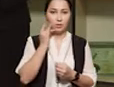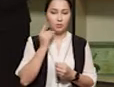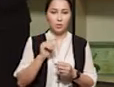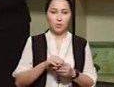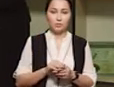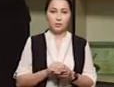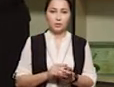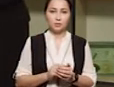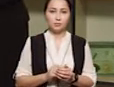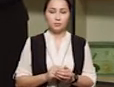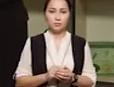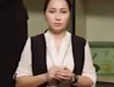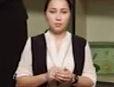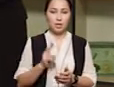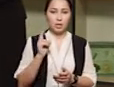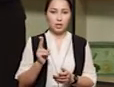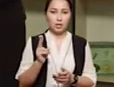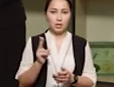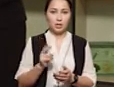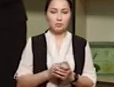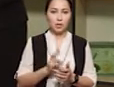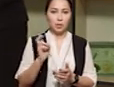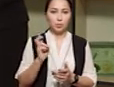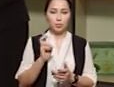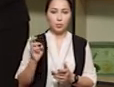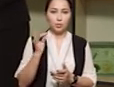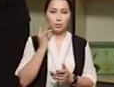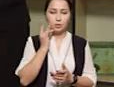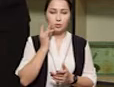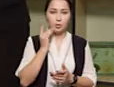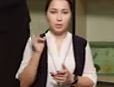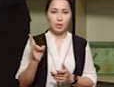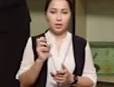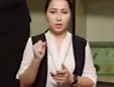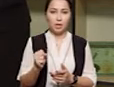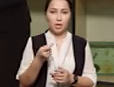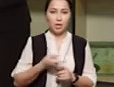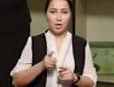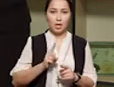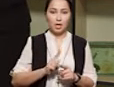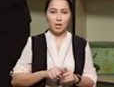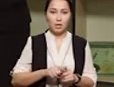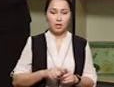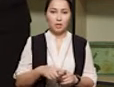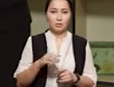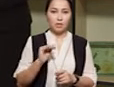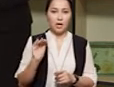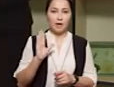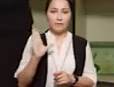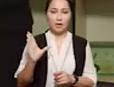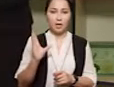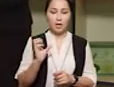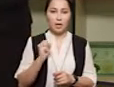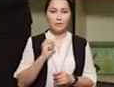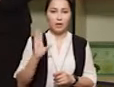kattalik qatnashadi. Ya'ni k bu Boltzmann doimiysi, na esa Avogadro soni. Ikkita